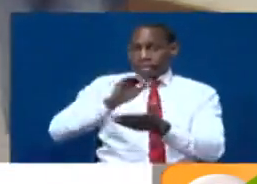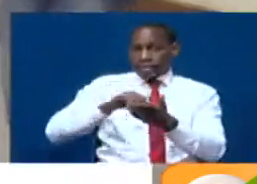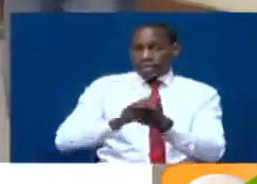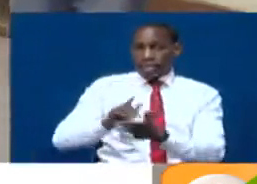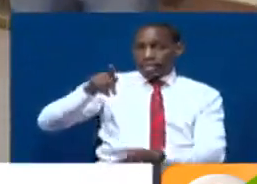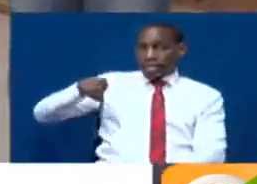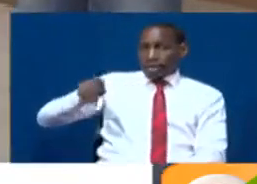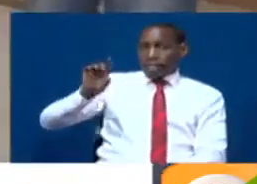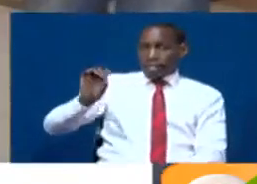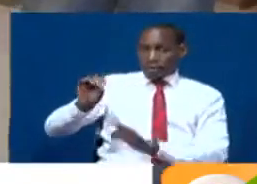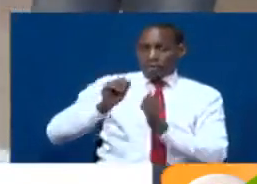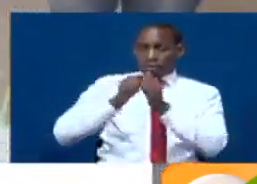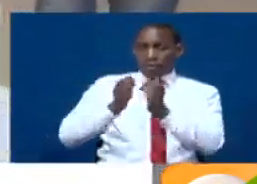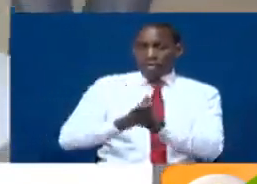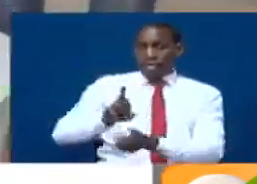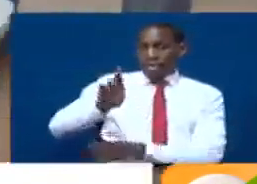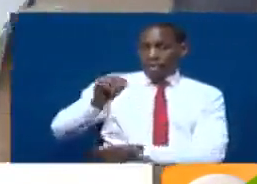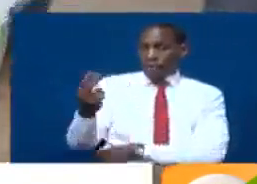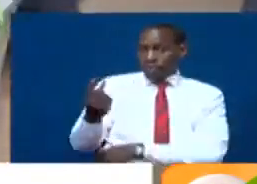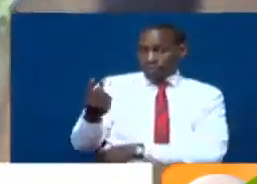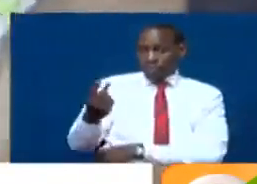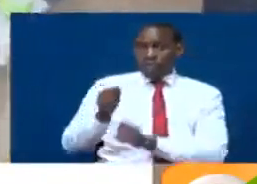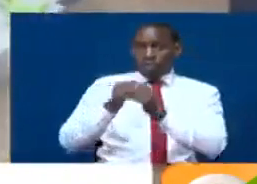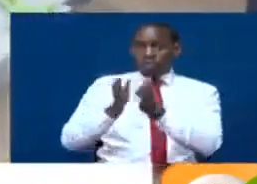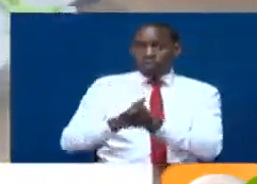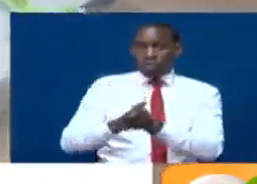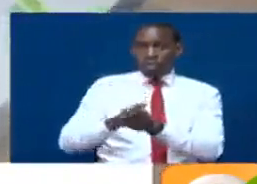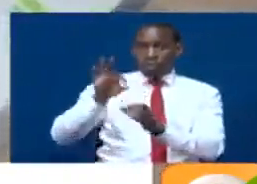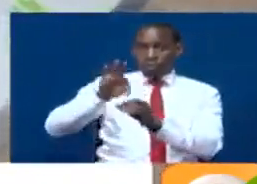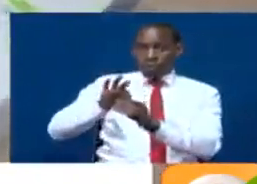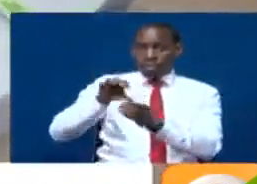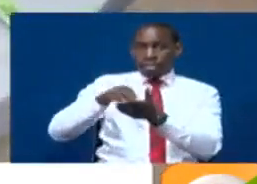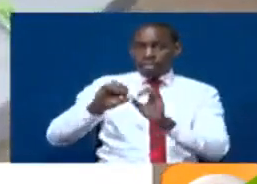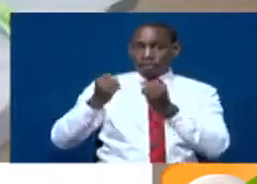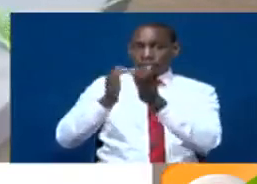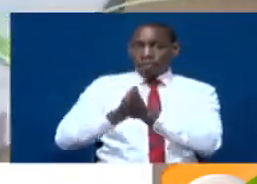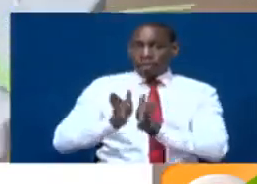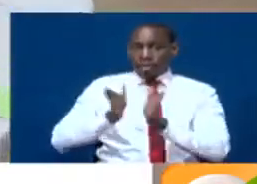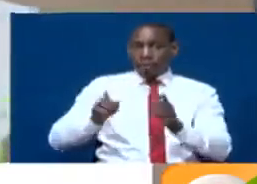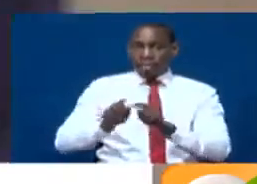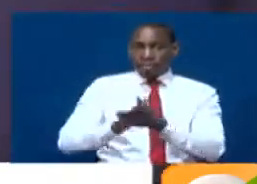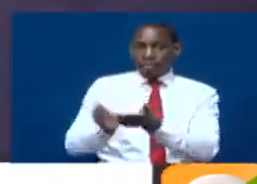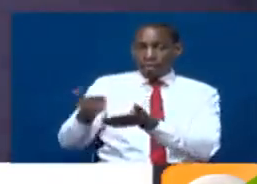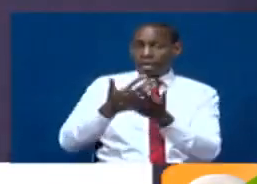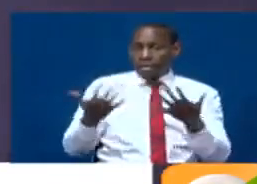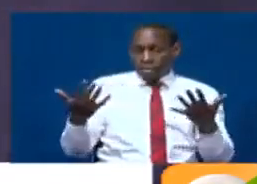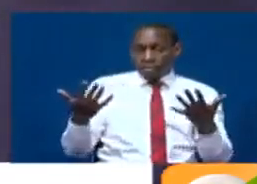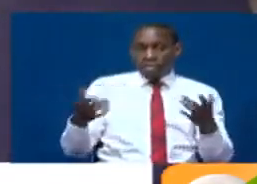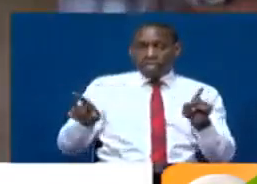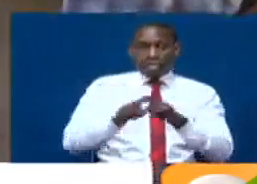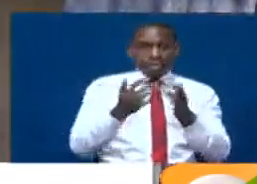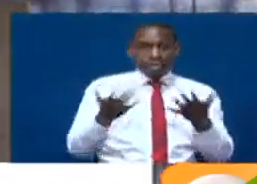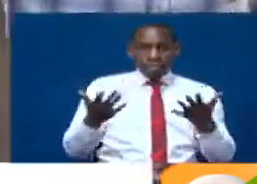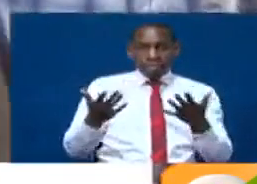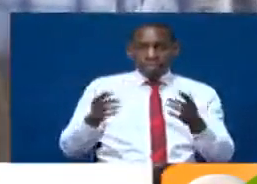the presiding officer in the presence of the returning officer and their polling station agents would open and retrieve the said material or equipment